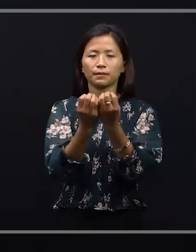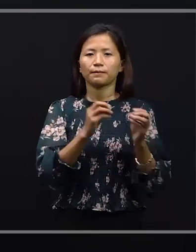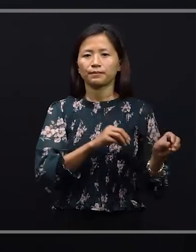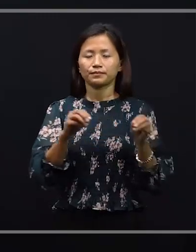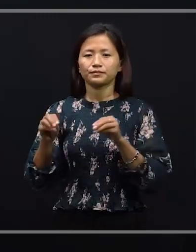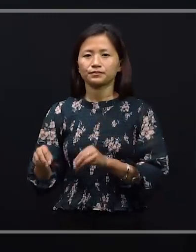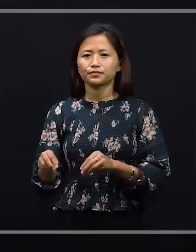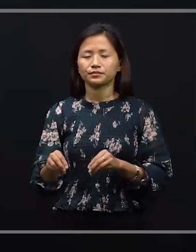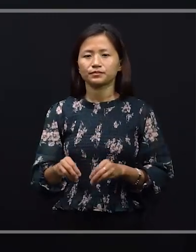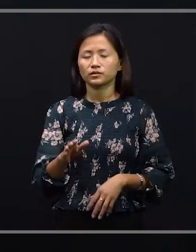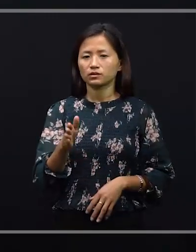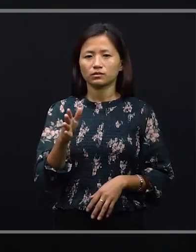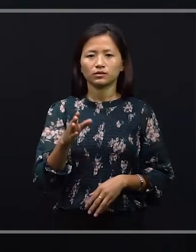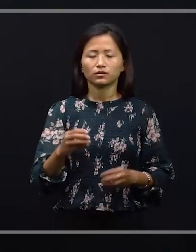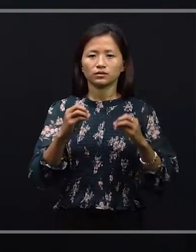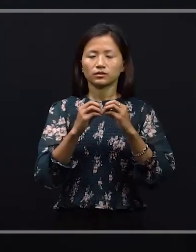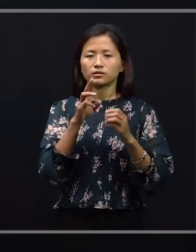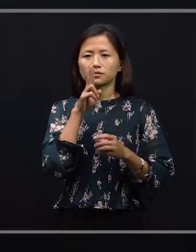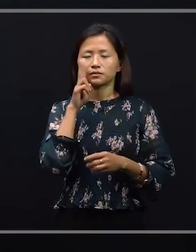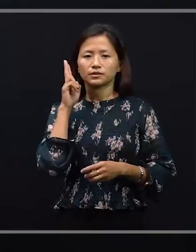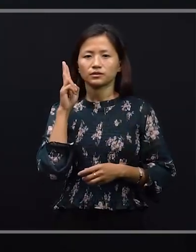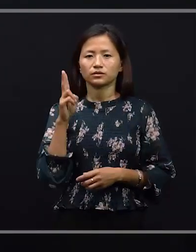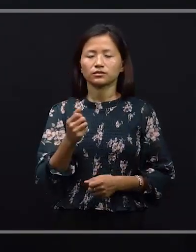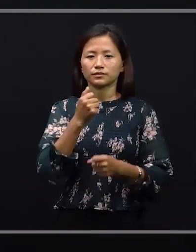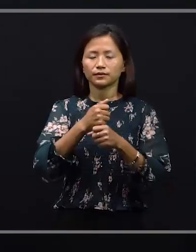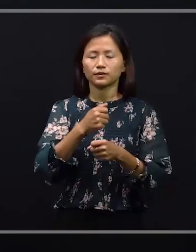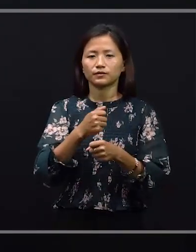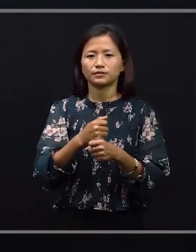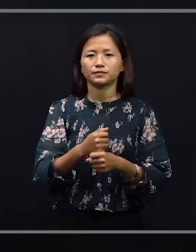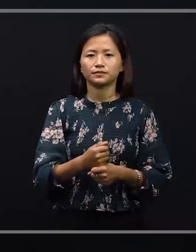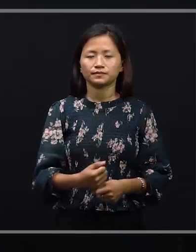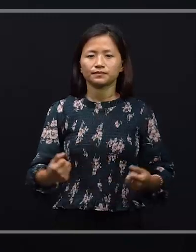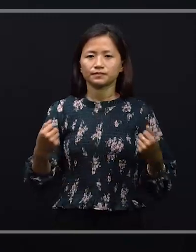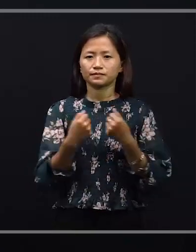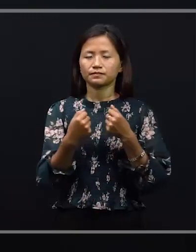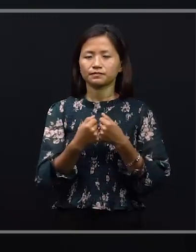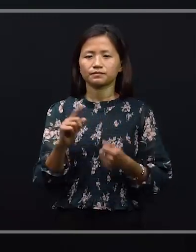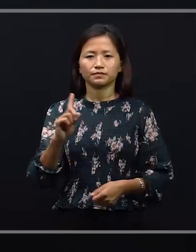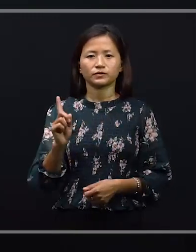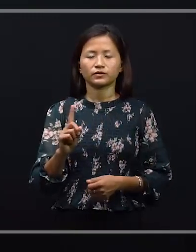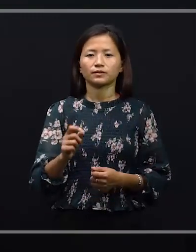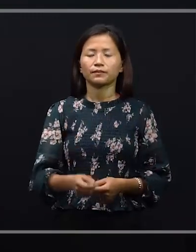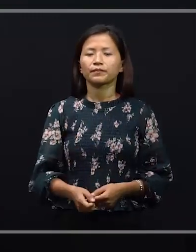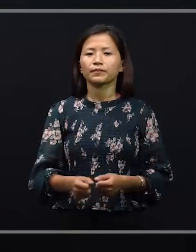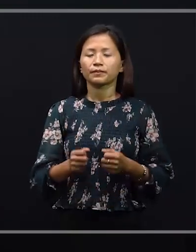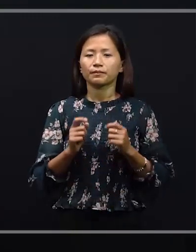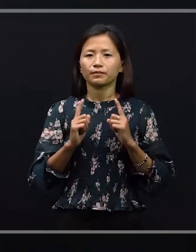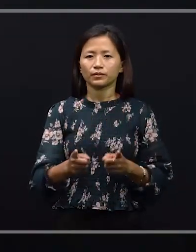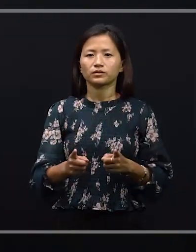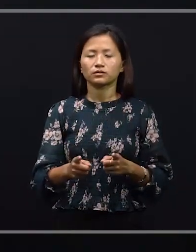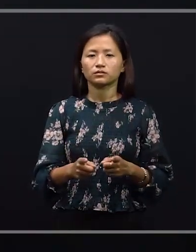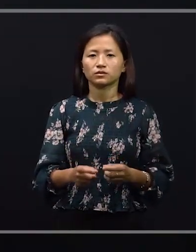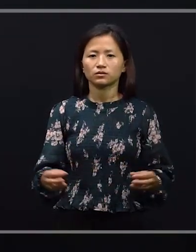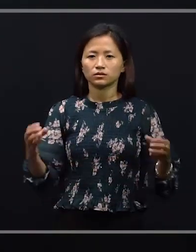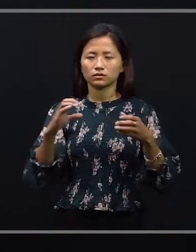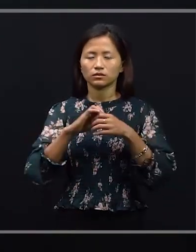to cooperate with the British government, okay, not to cooperate with them, not to fight, but not to cooperate with the